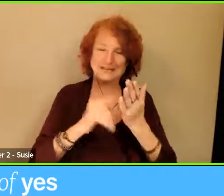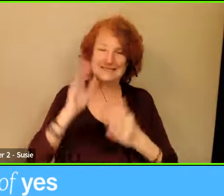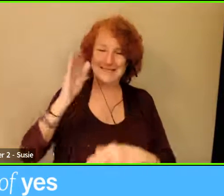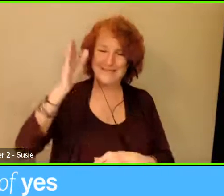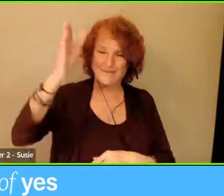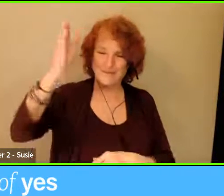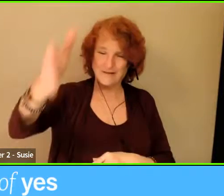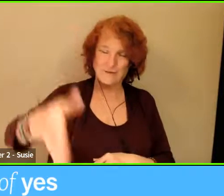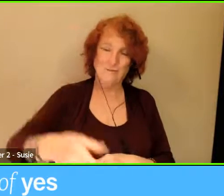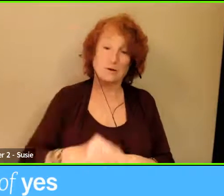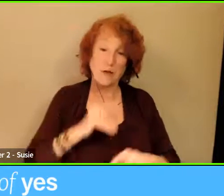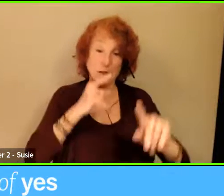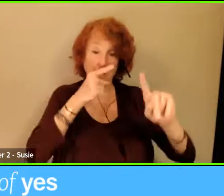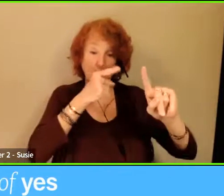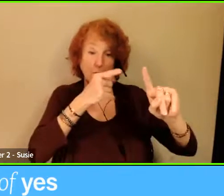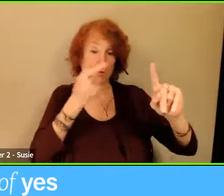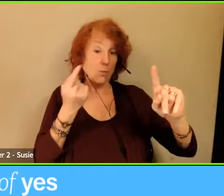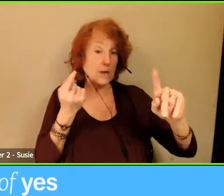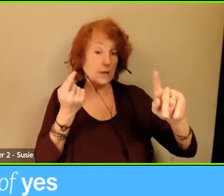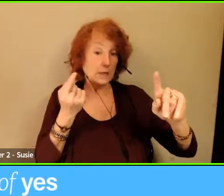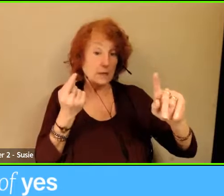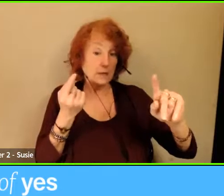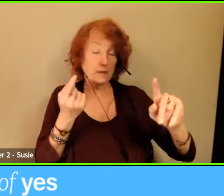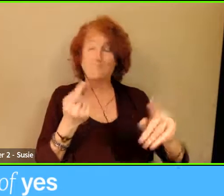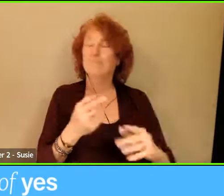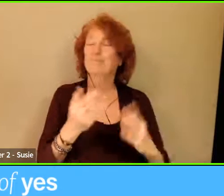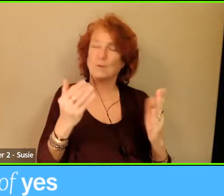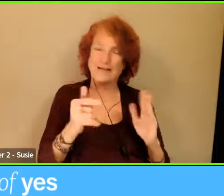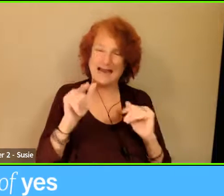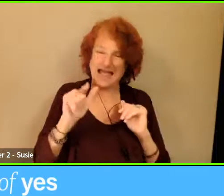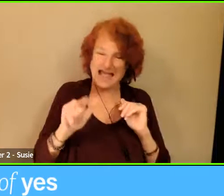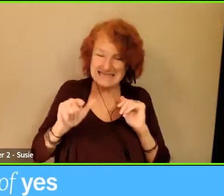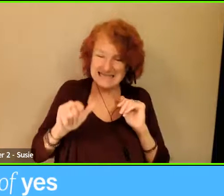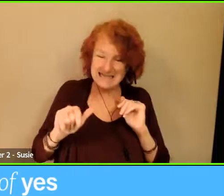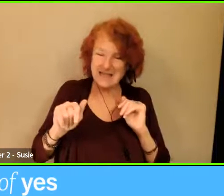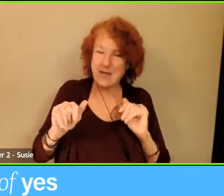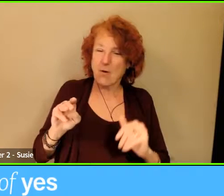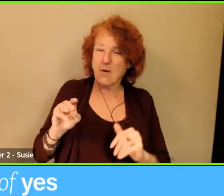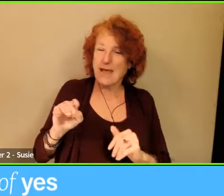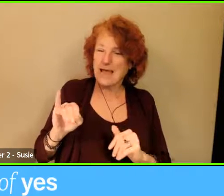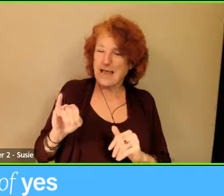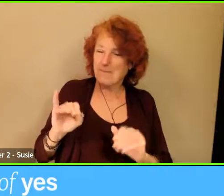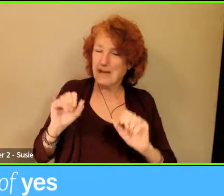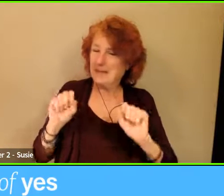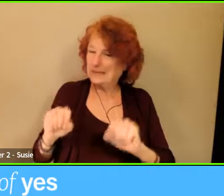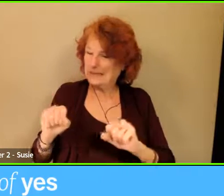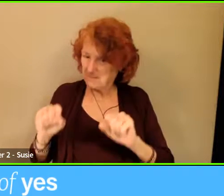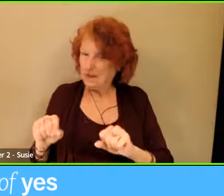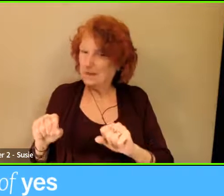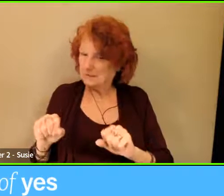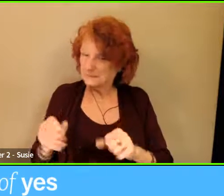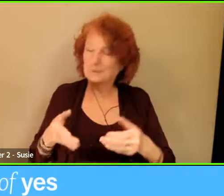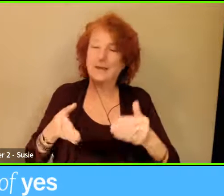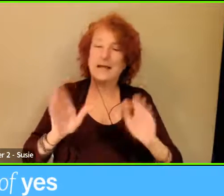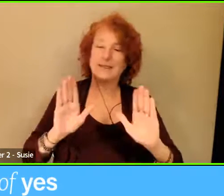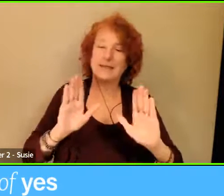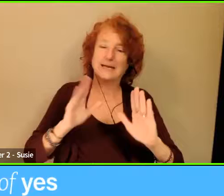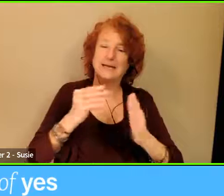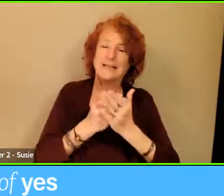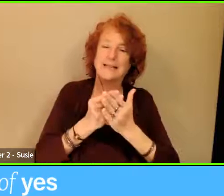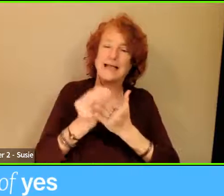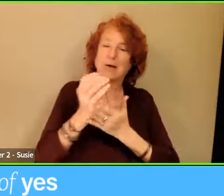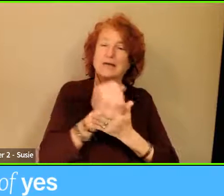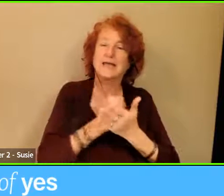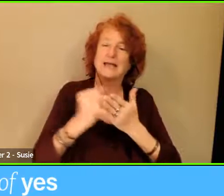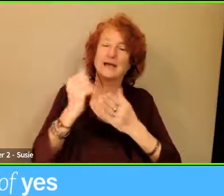the aim really is to hit as low an AMI as possible, and then to enable income averaging to serve a